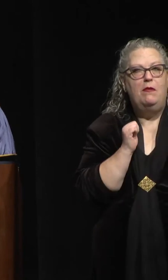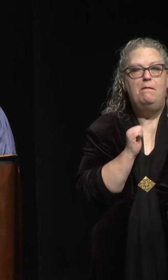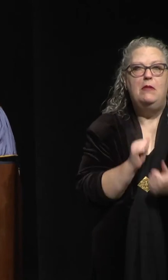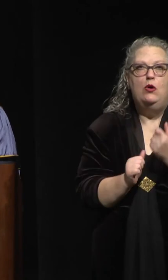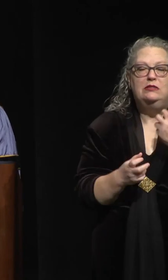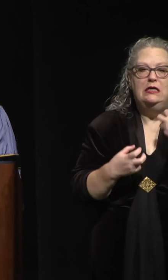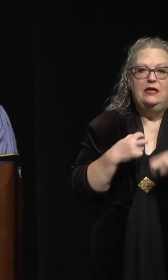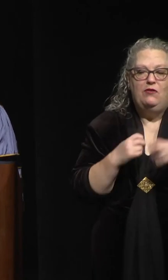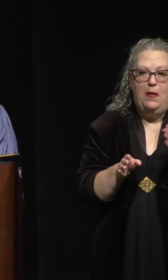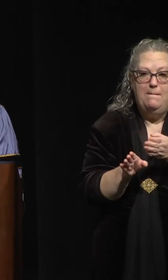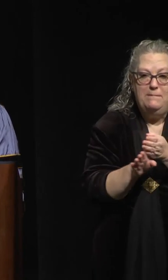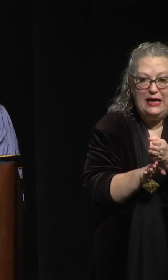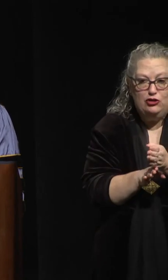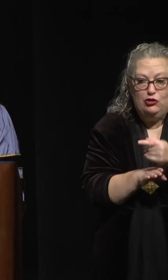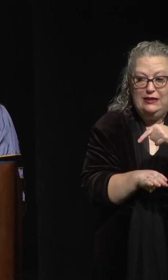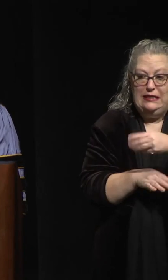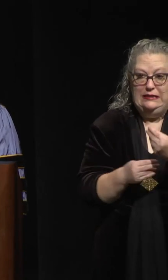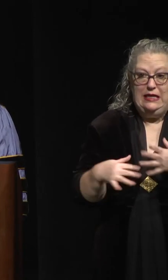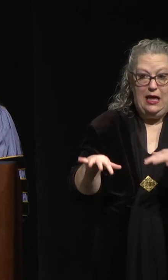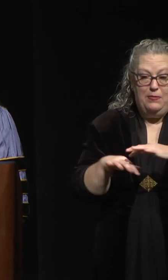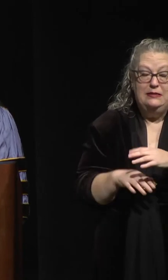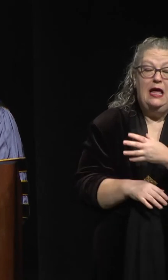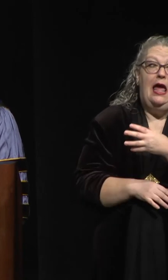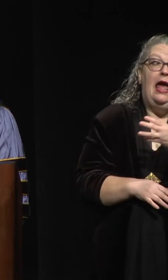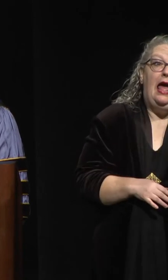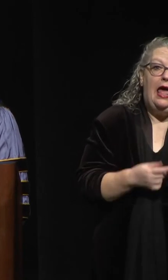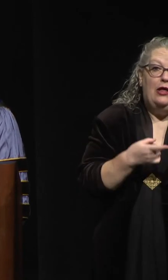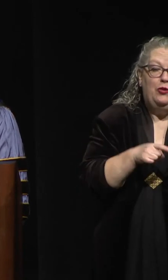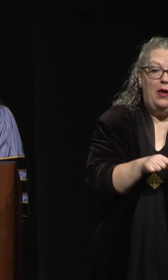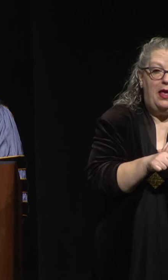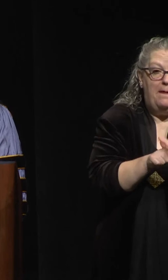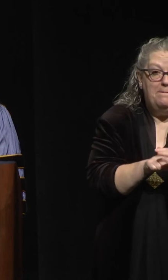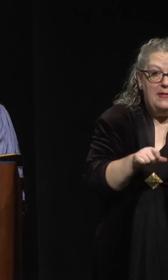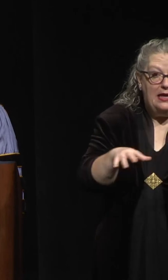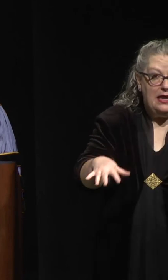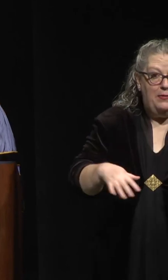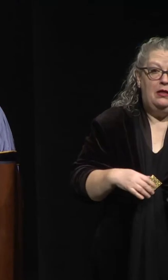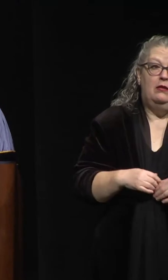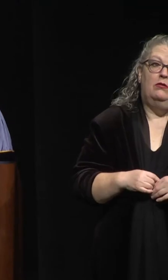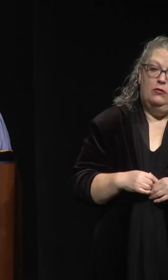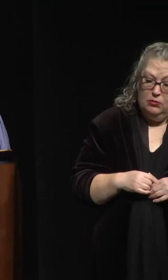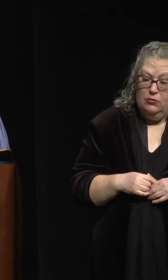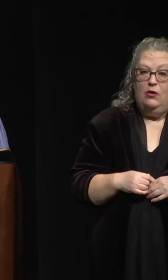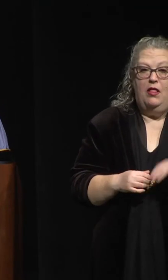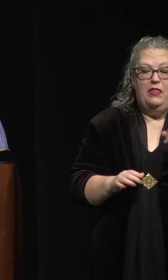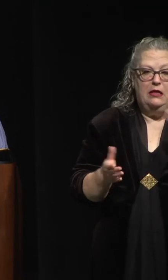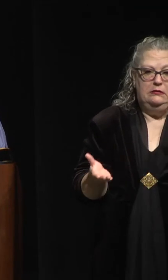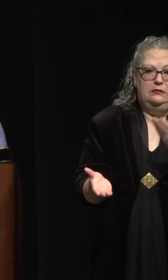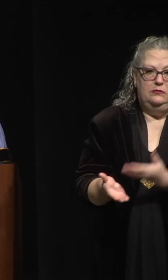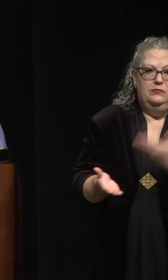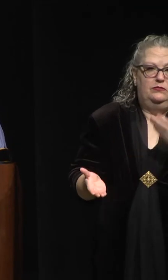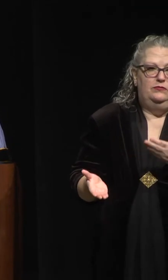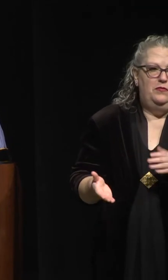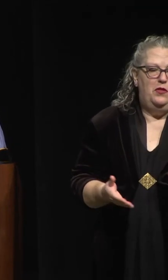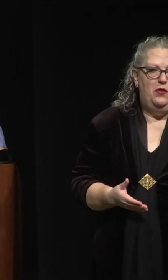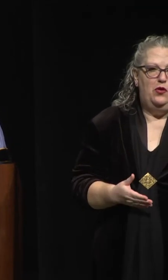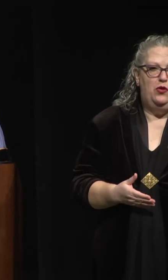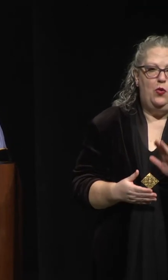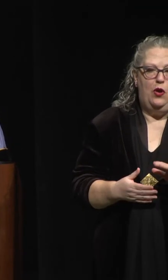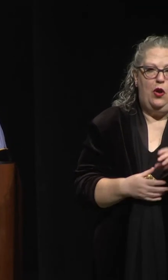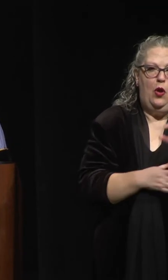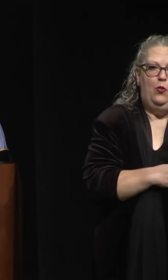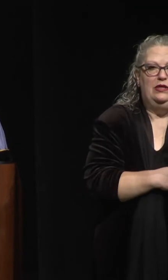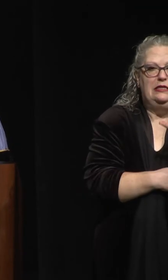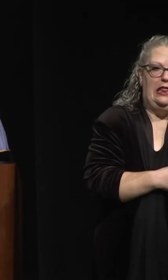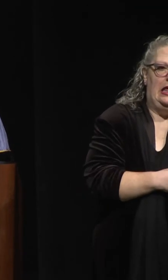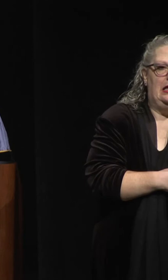difficult majors on campus and during a pandemic testifies to your